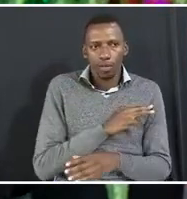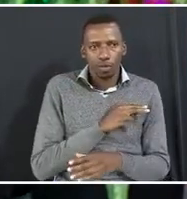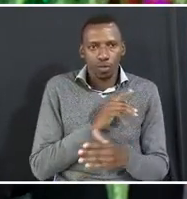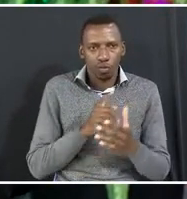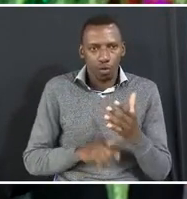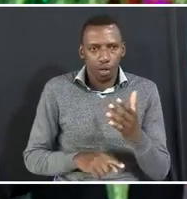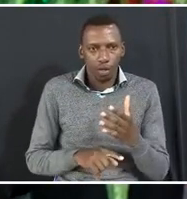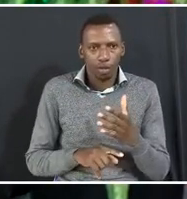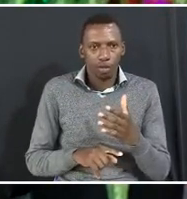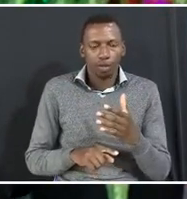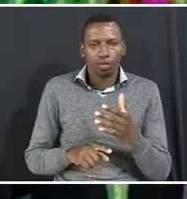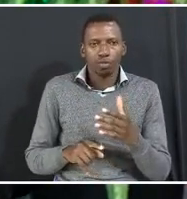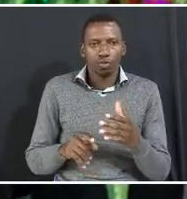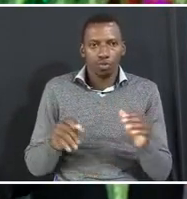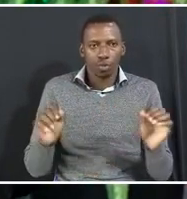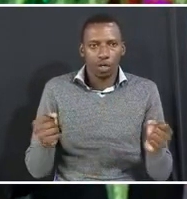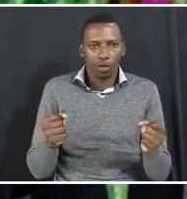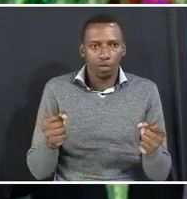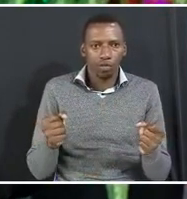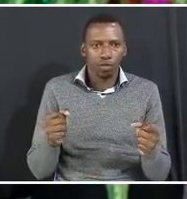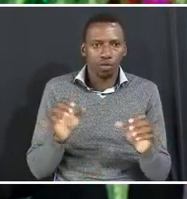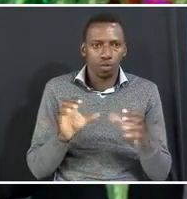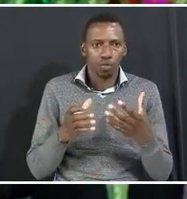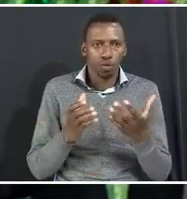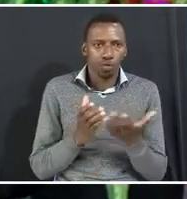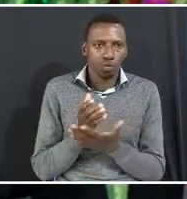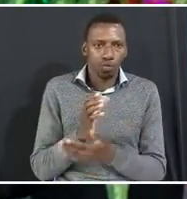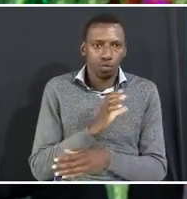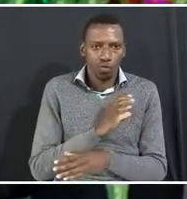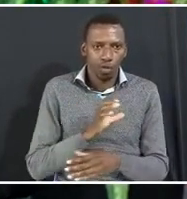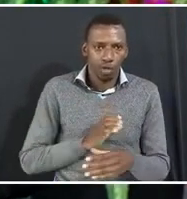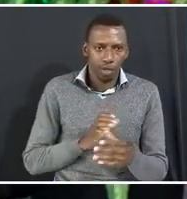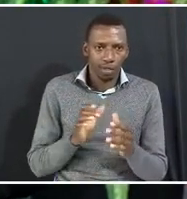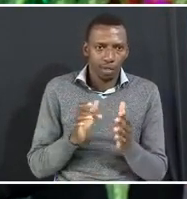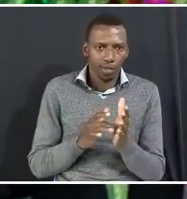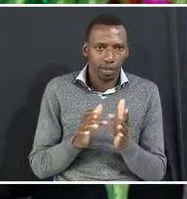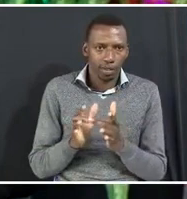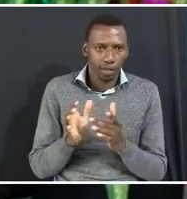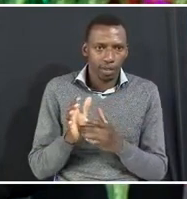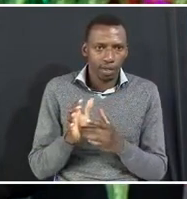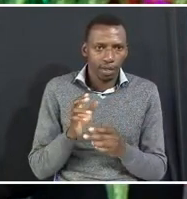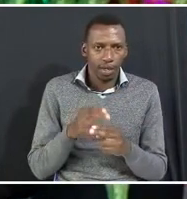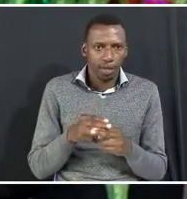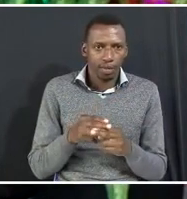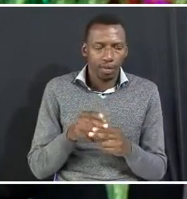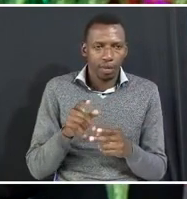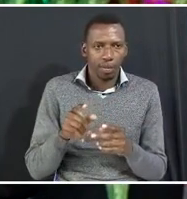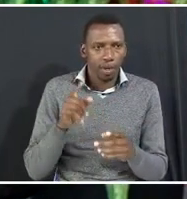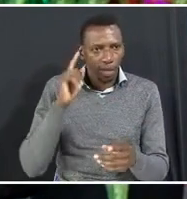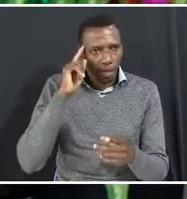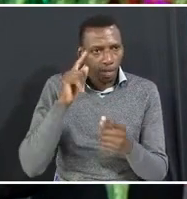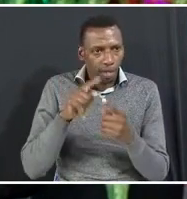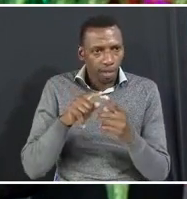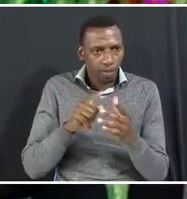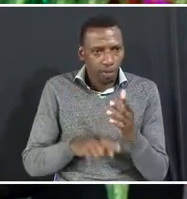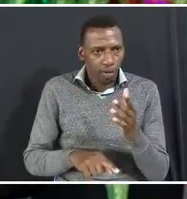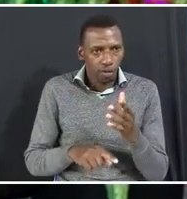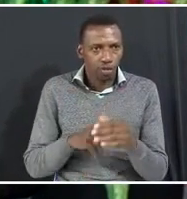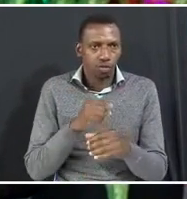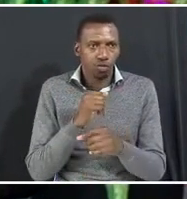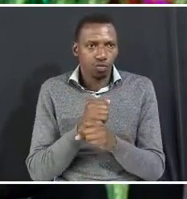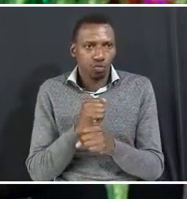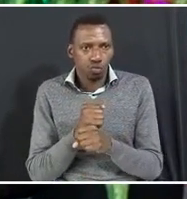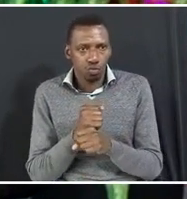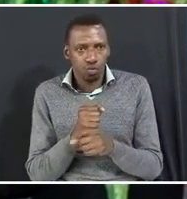Christ Jesus' name. And by this, the purpose of this holistic ministry is to do what the mission of the church